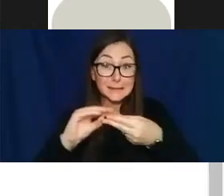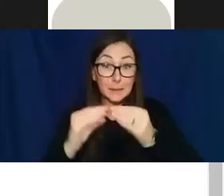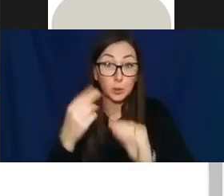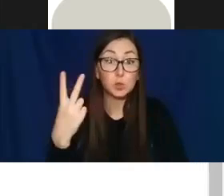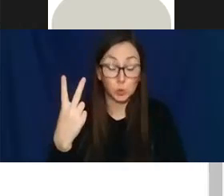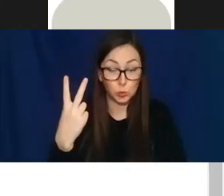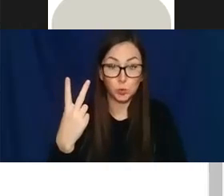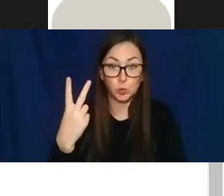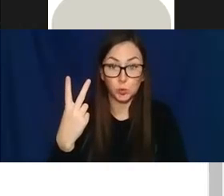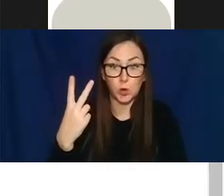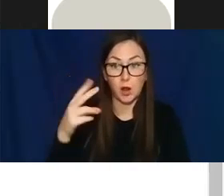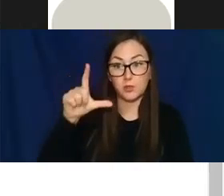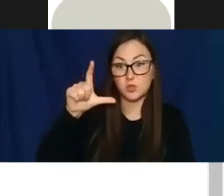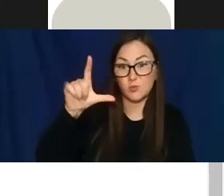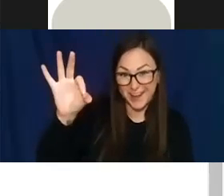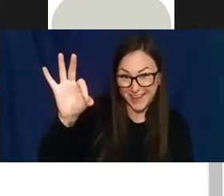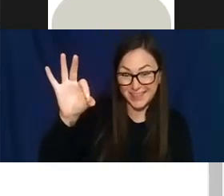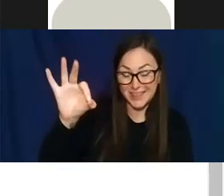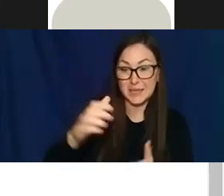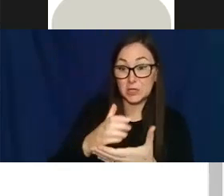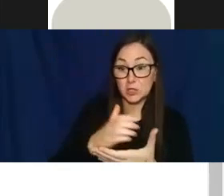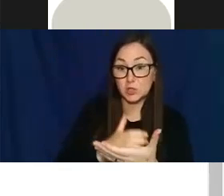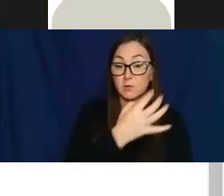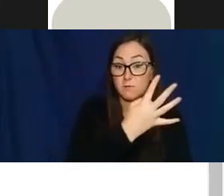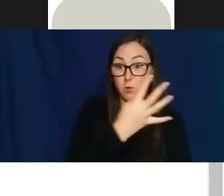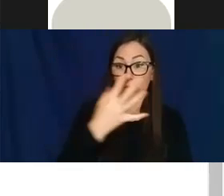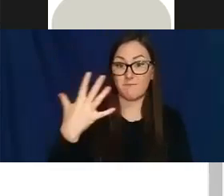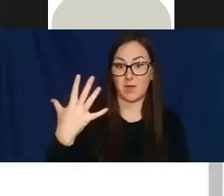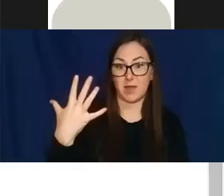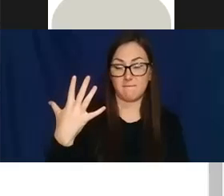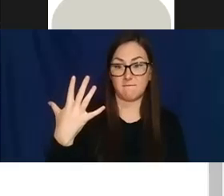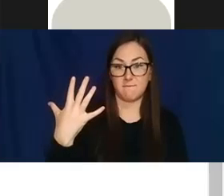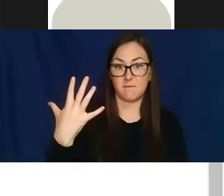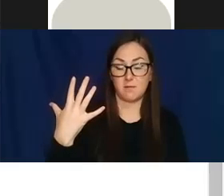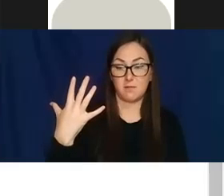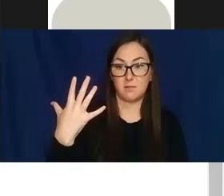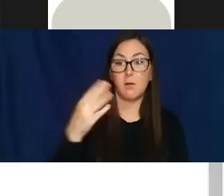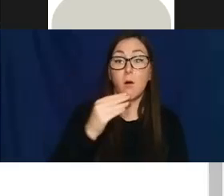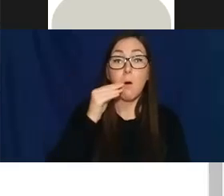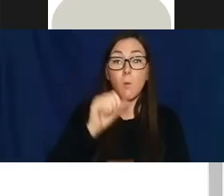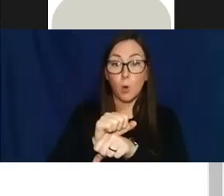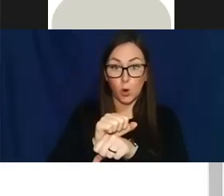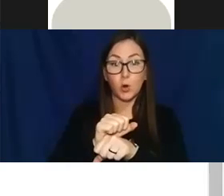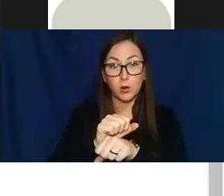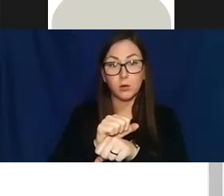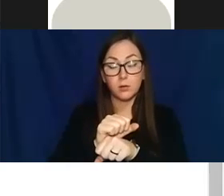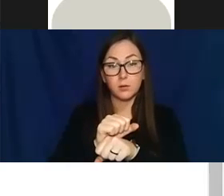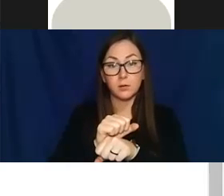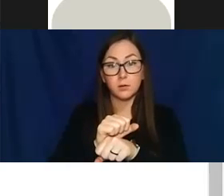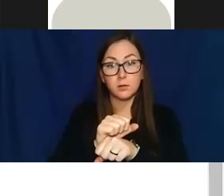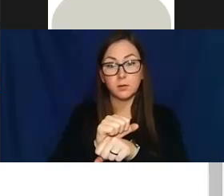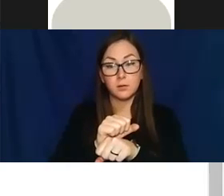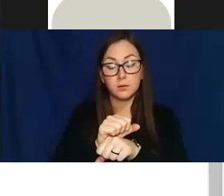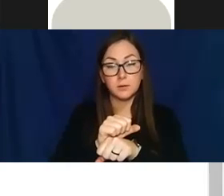covering chapters 4 through 5. I did spread out the homework. Obviously, it's not going to be due until after we're done